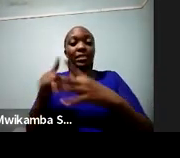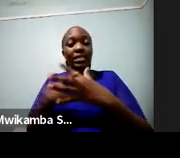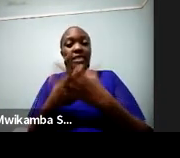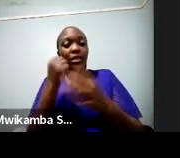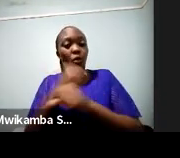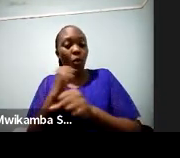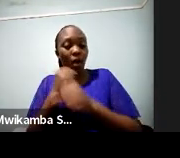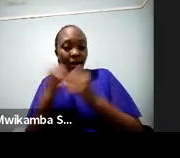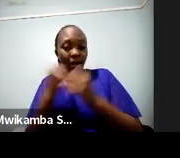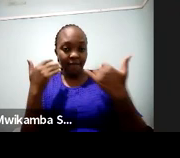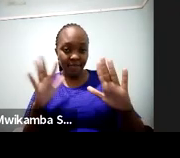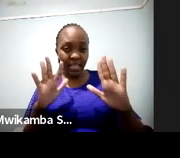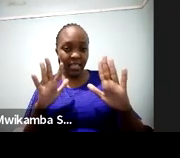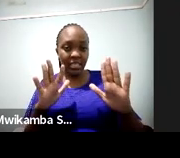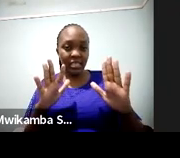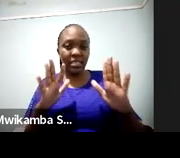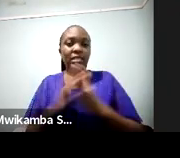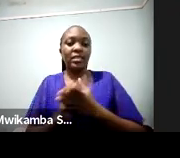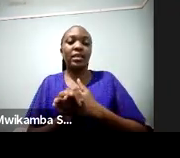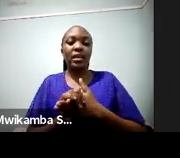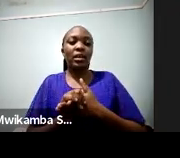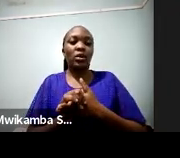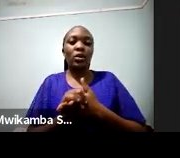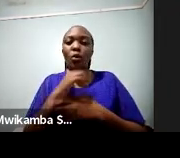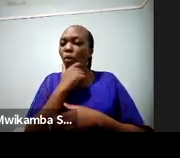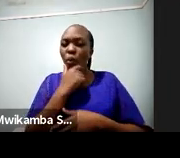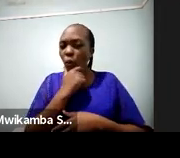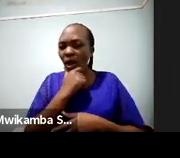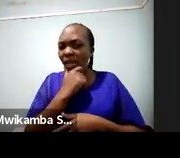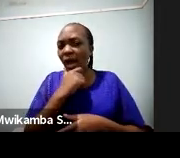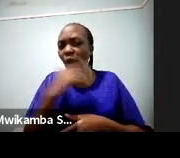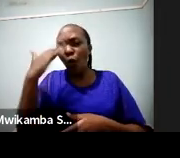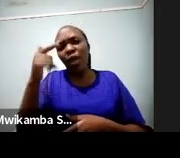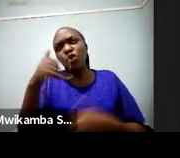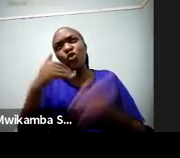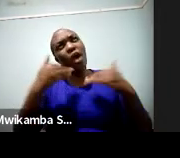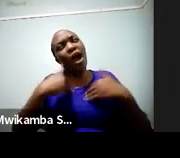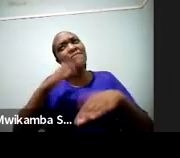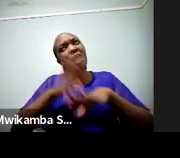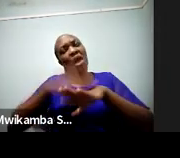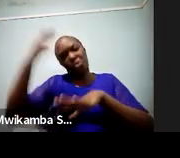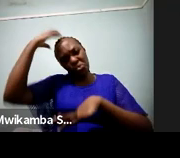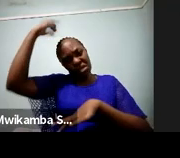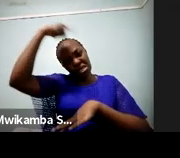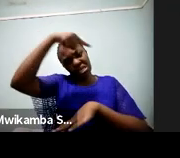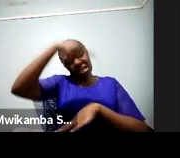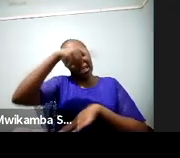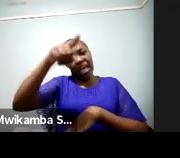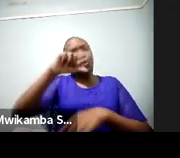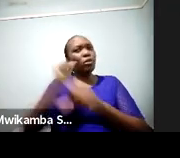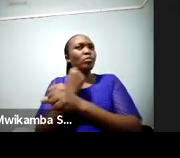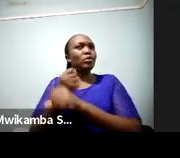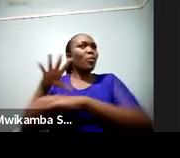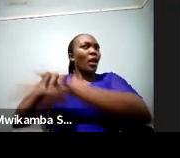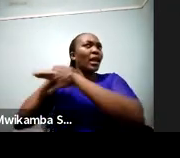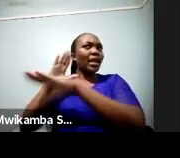After all, why have all the degrees if you cannot get a good job or you cannot be a good entrepreneur so that you can make the money you need, then